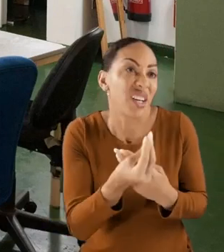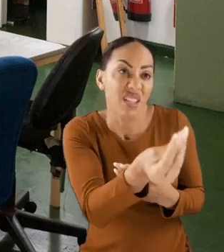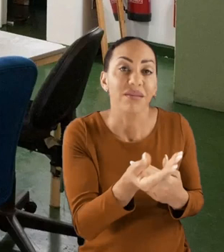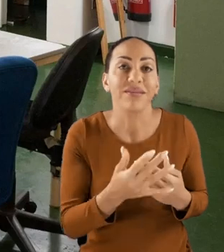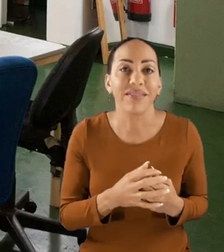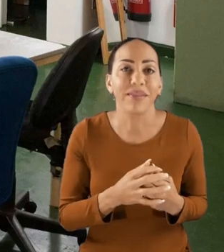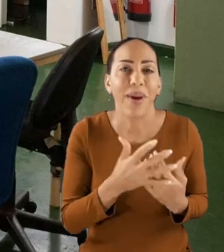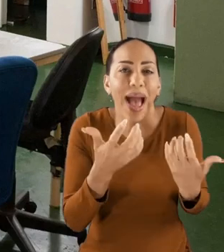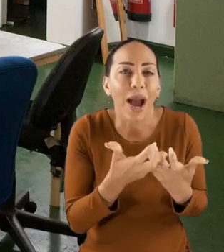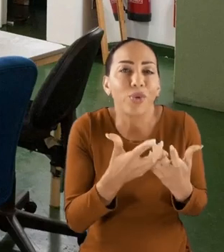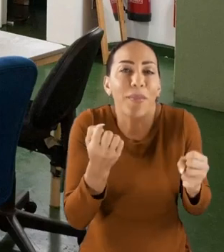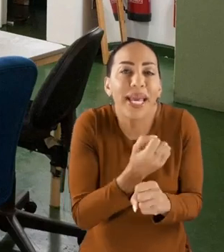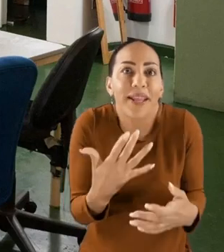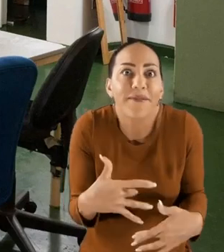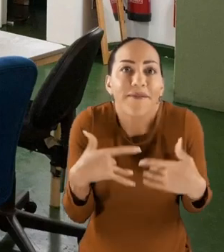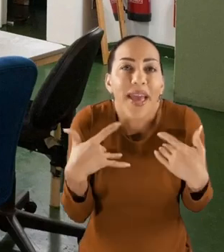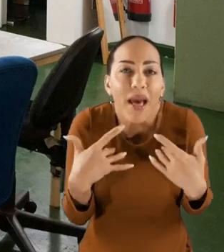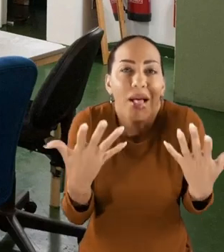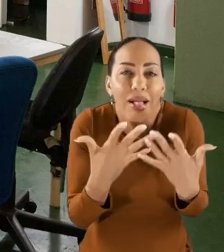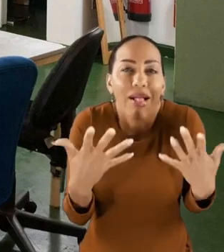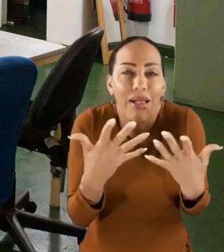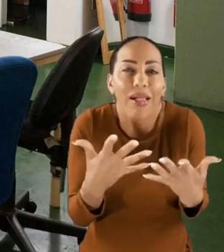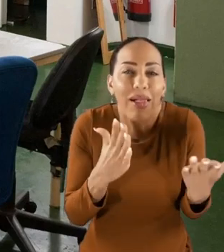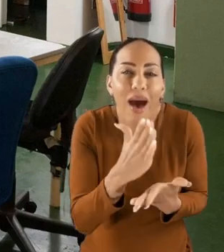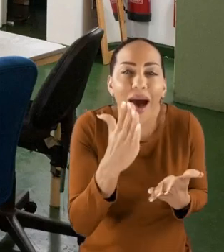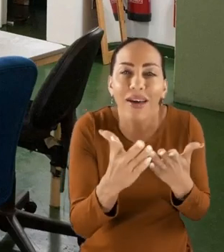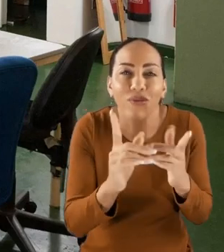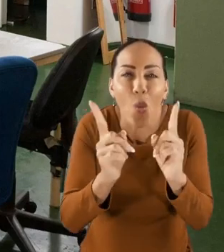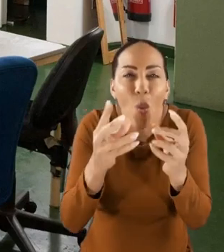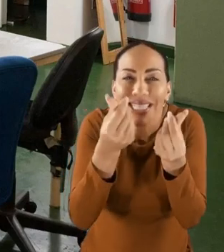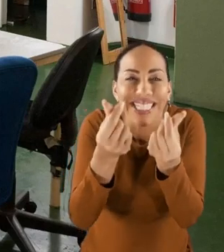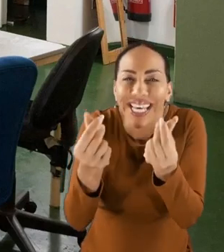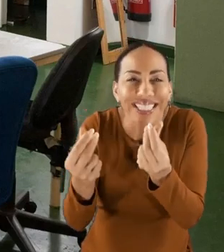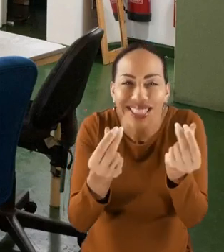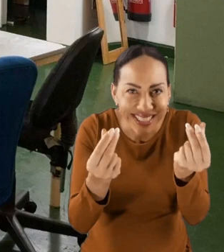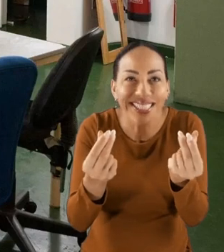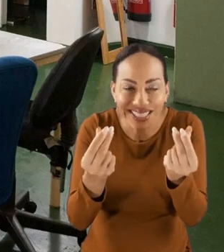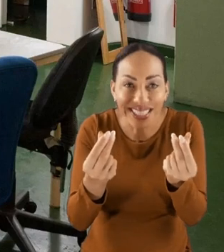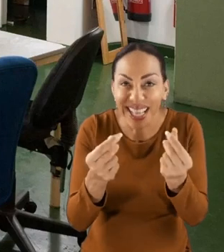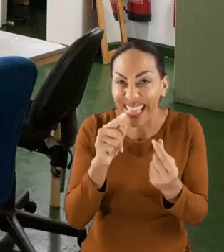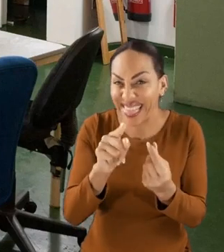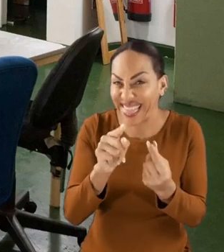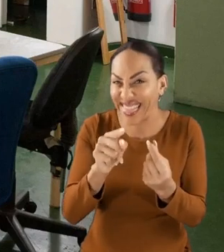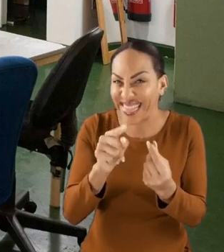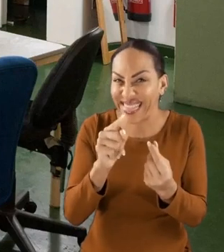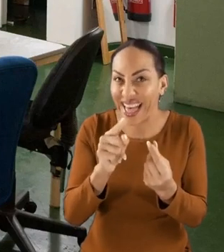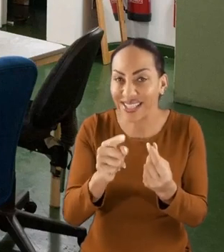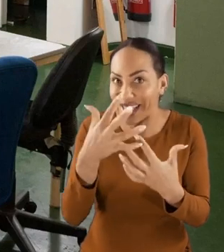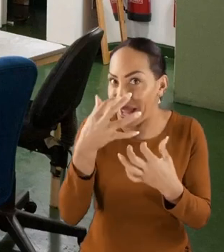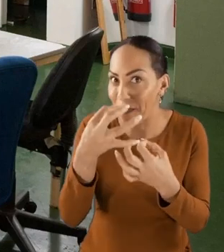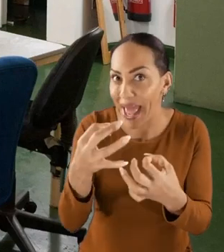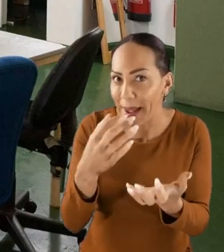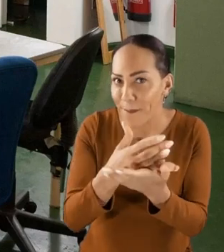be recordings. If it's completely scripted. So what is it that makes, because that's somehow the part